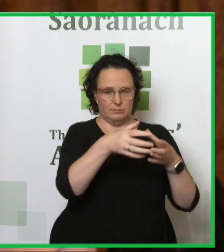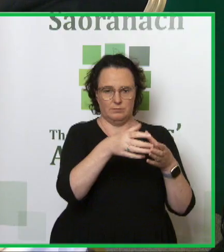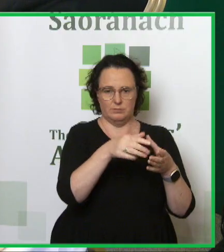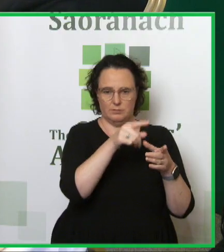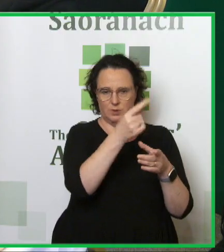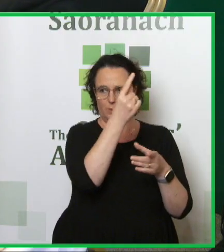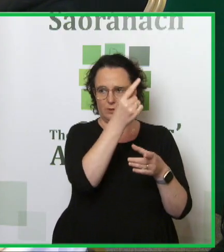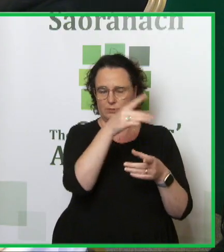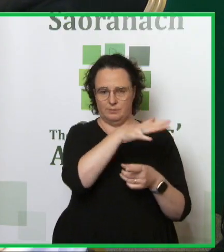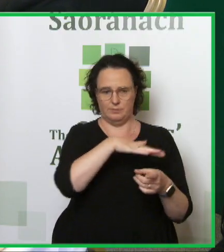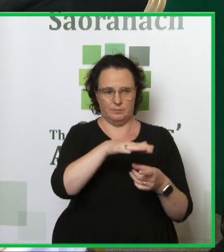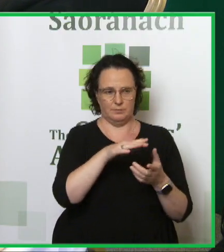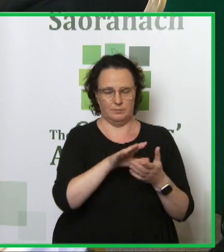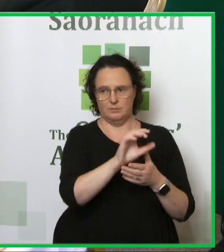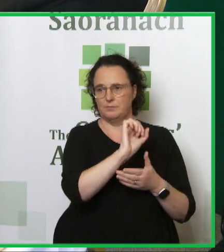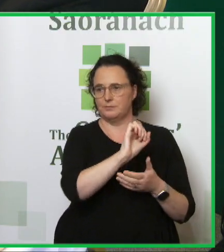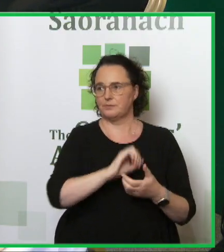Okay.